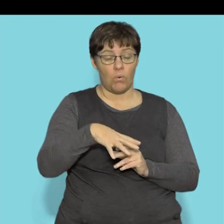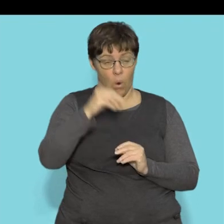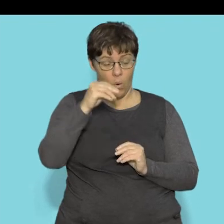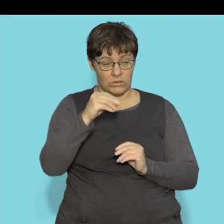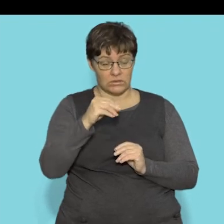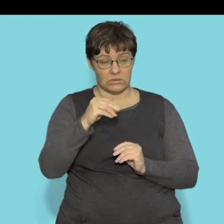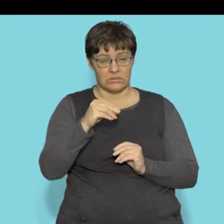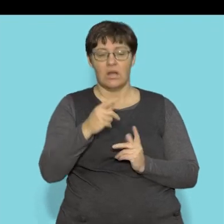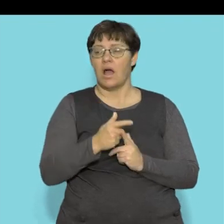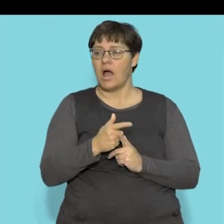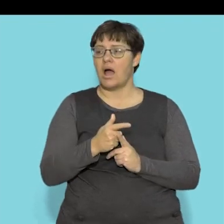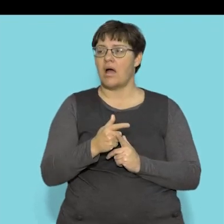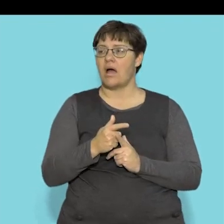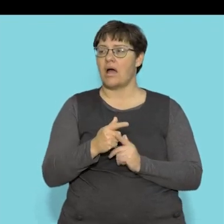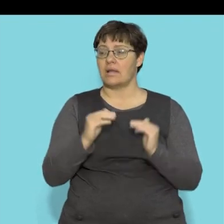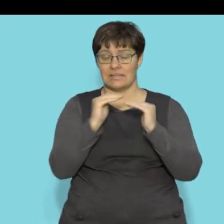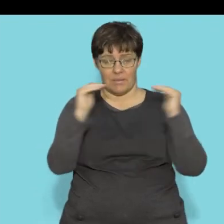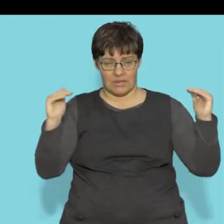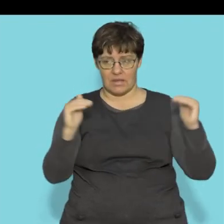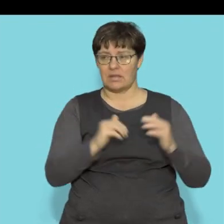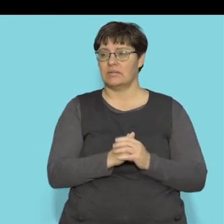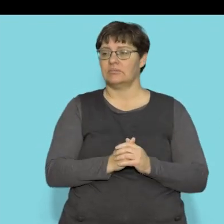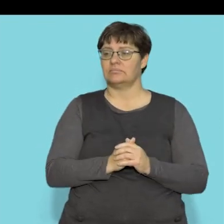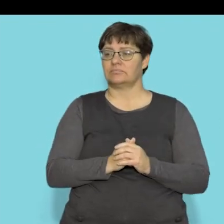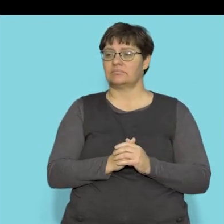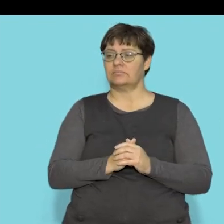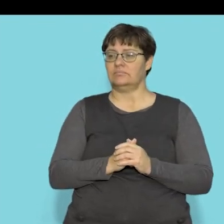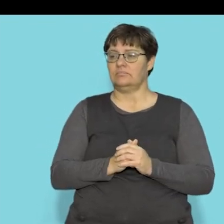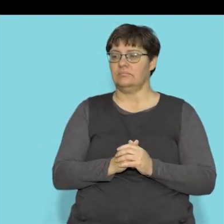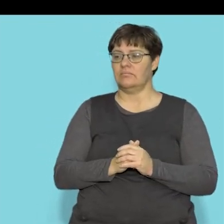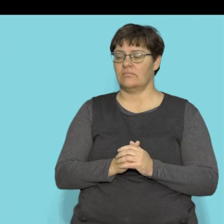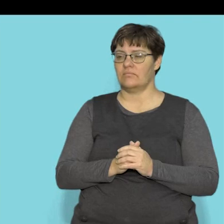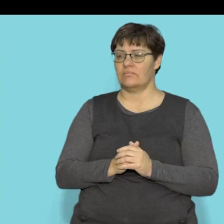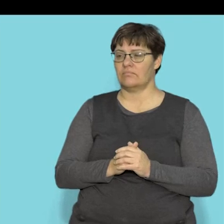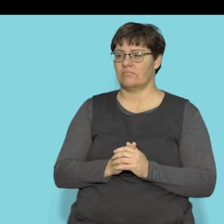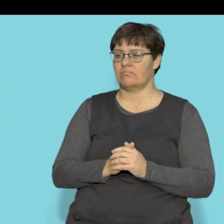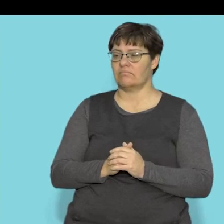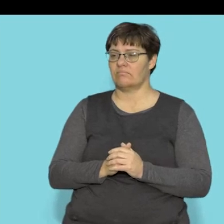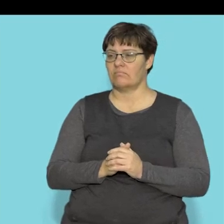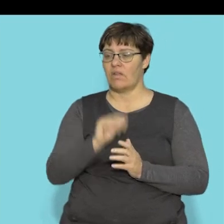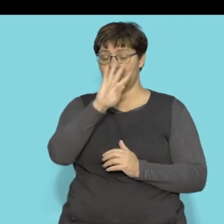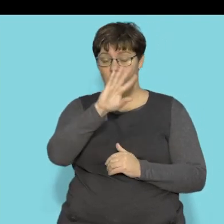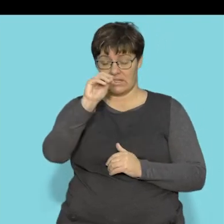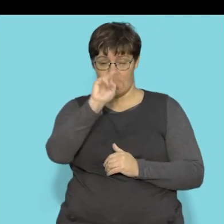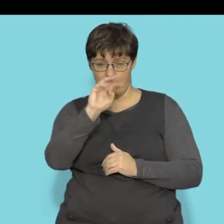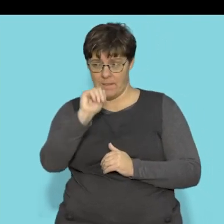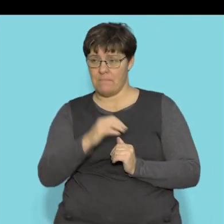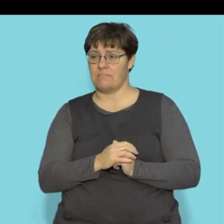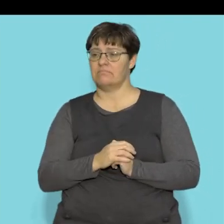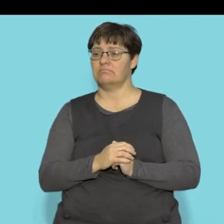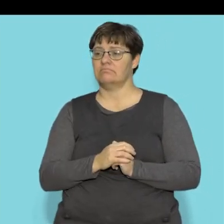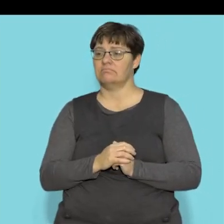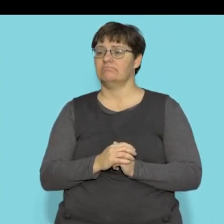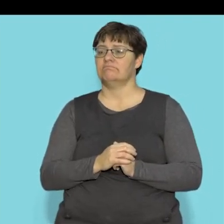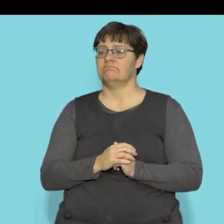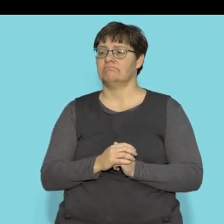cone is 40 millimeters and its height is 50 millimeters. So that is this particular cone in this